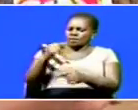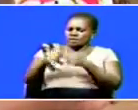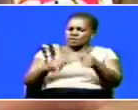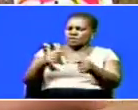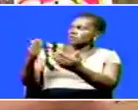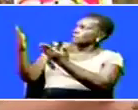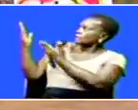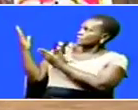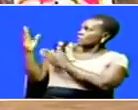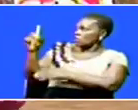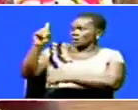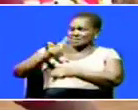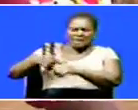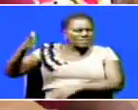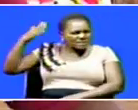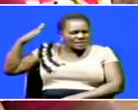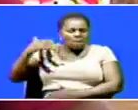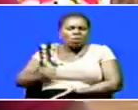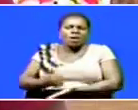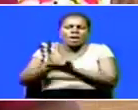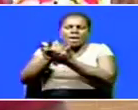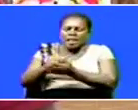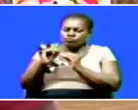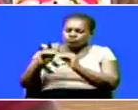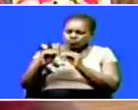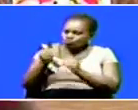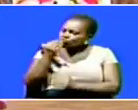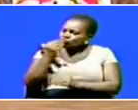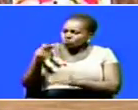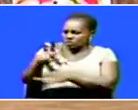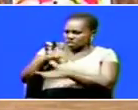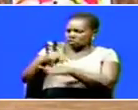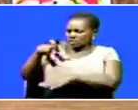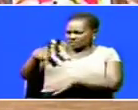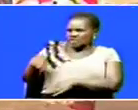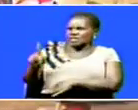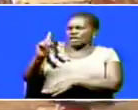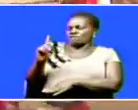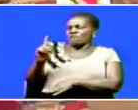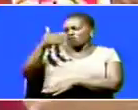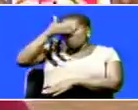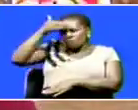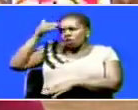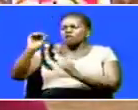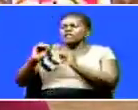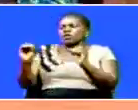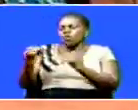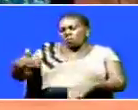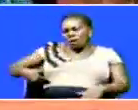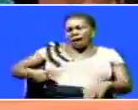generation that at one point in time helped feed the nation are themselves not left hungry.